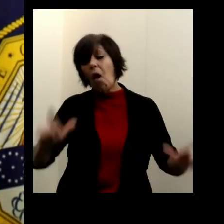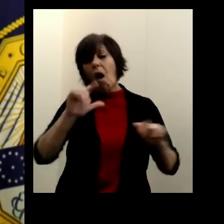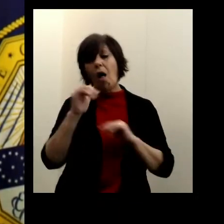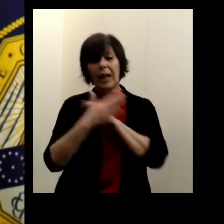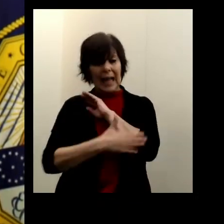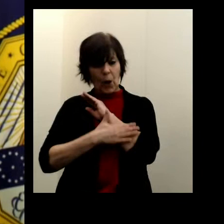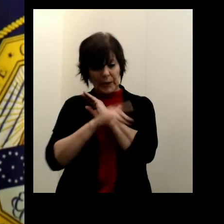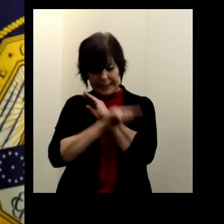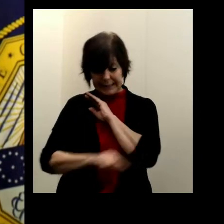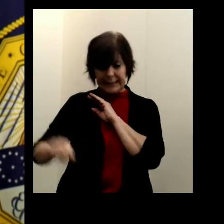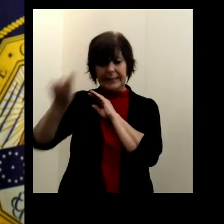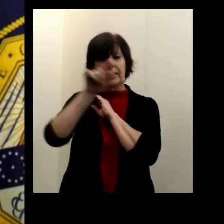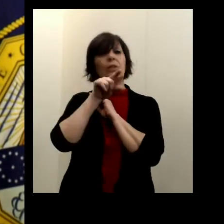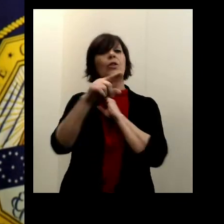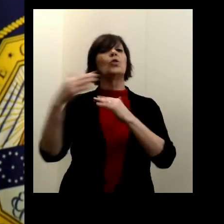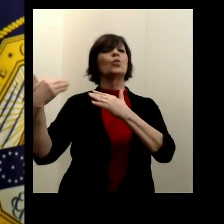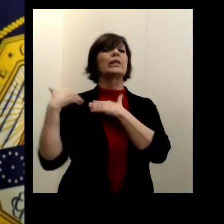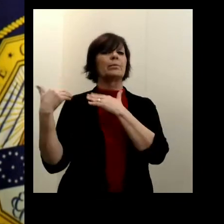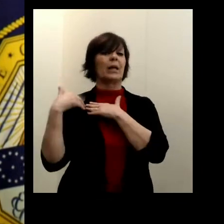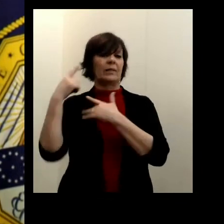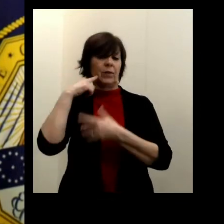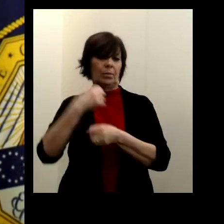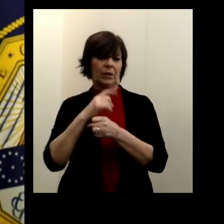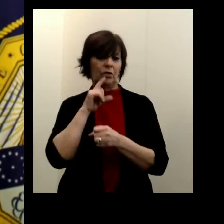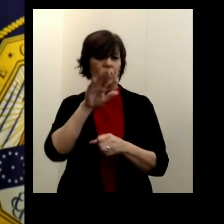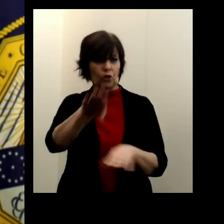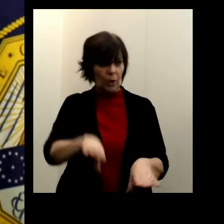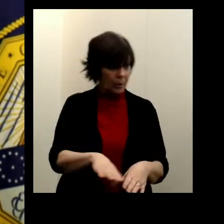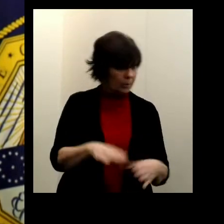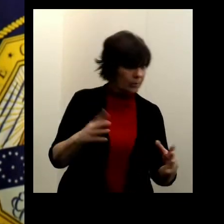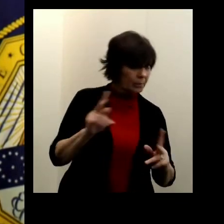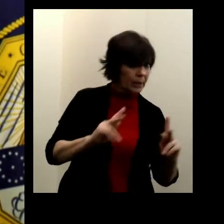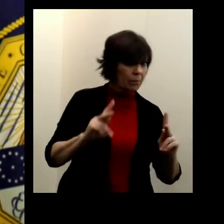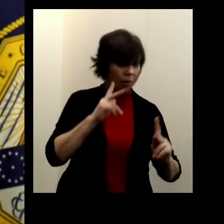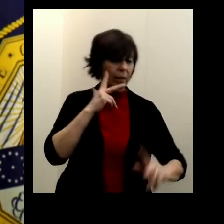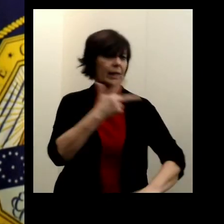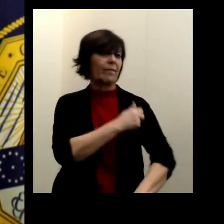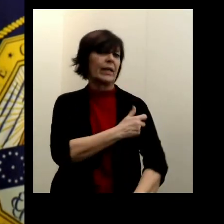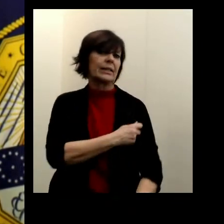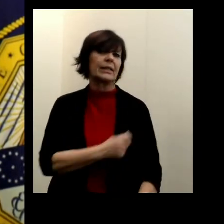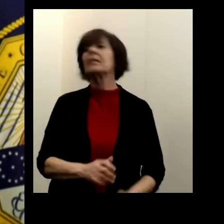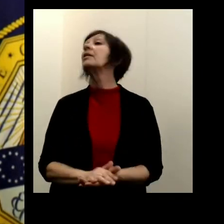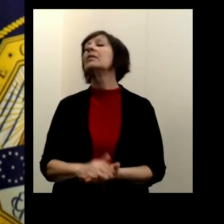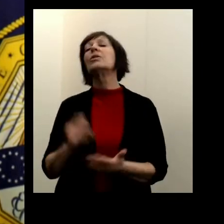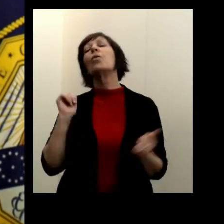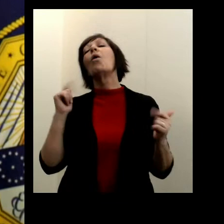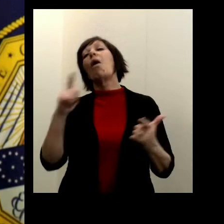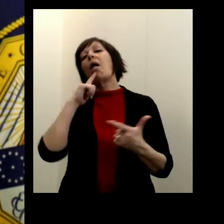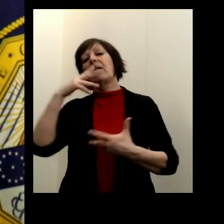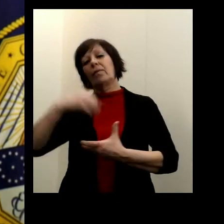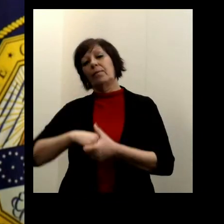like, you're going to be responsible for ensuring your public gets vaccinated. So we all have a role.